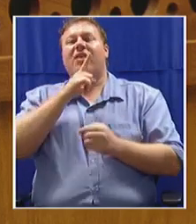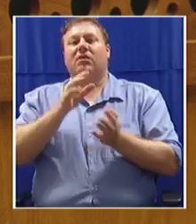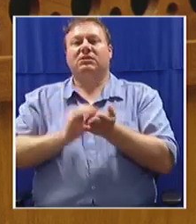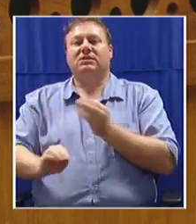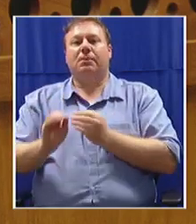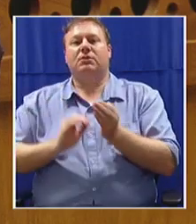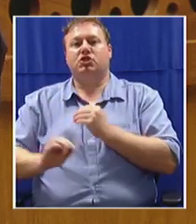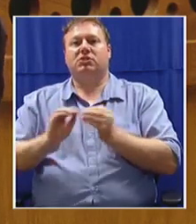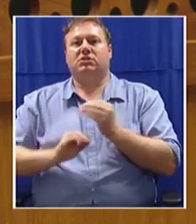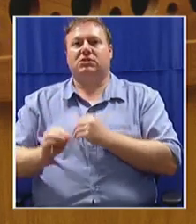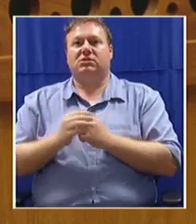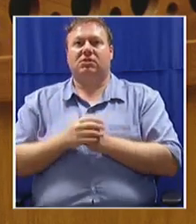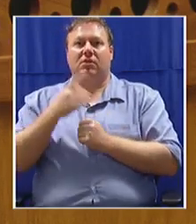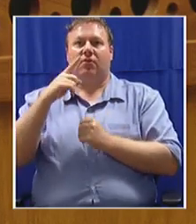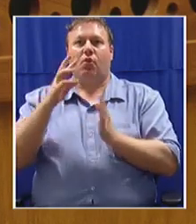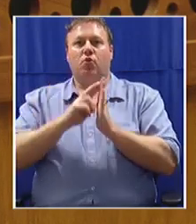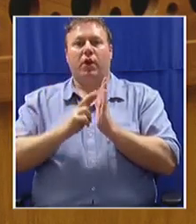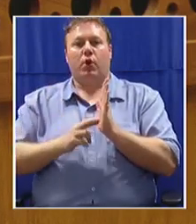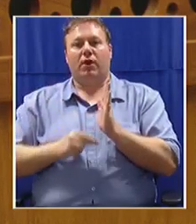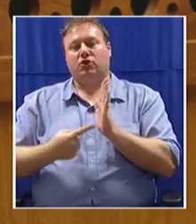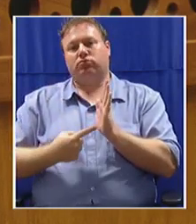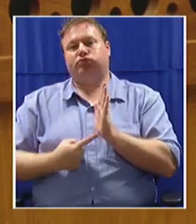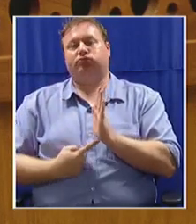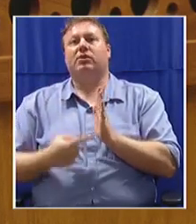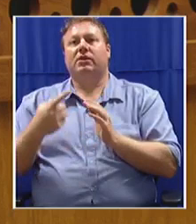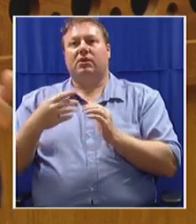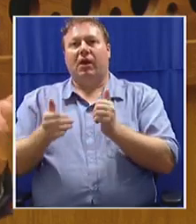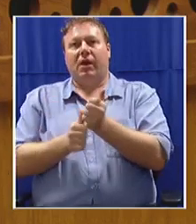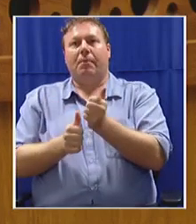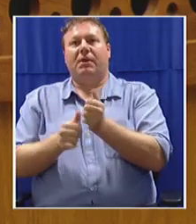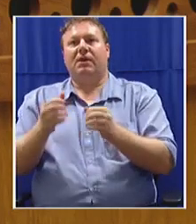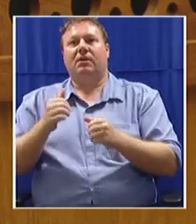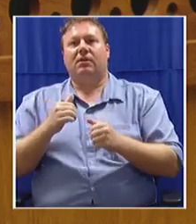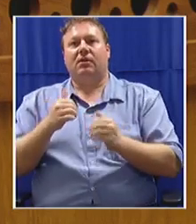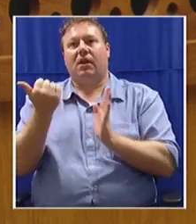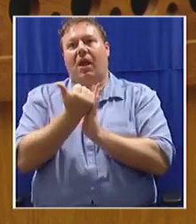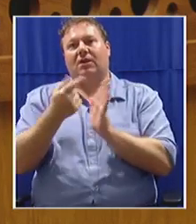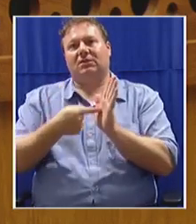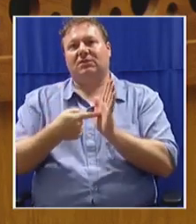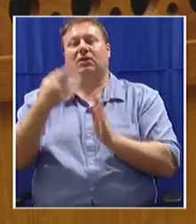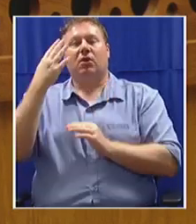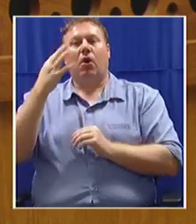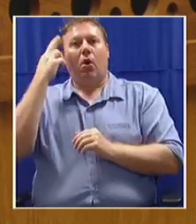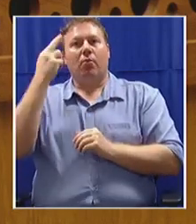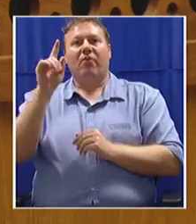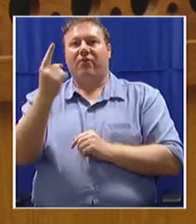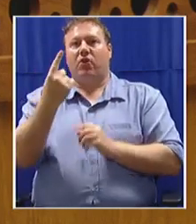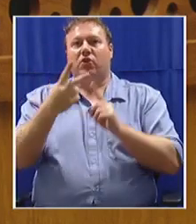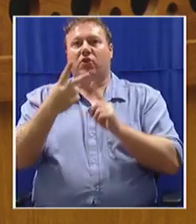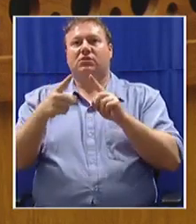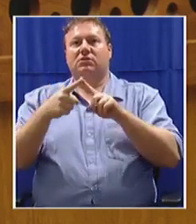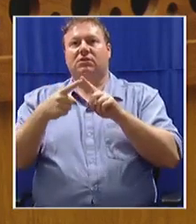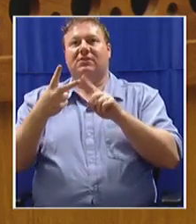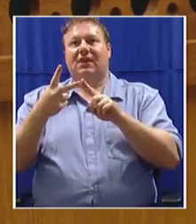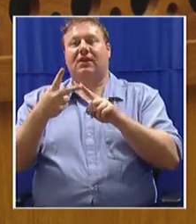regulations that will accompany this act. And we're hoping that on the 1st and 2nd of August, these regulations